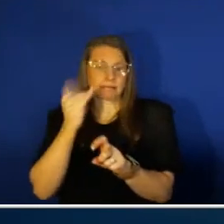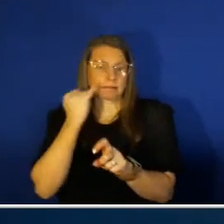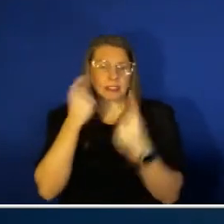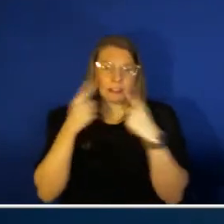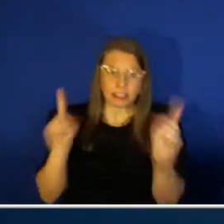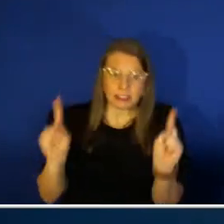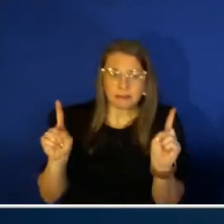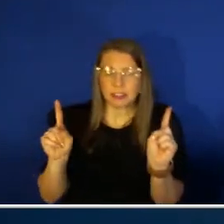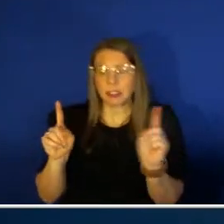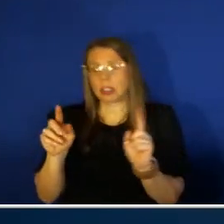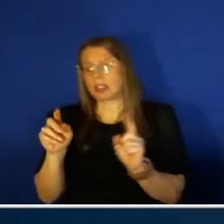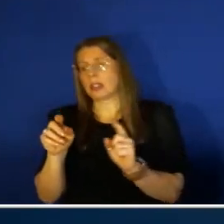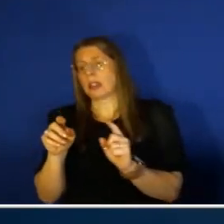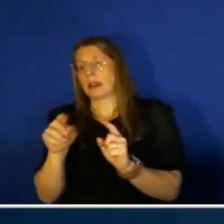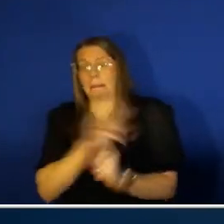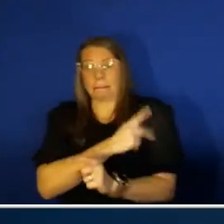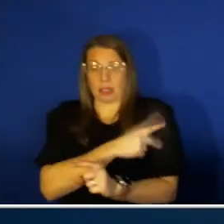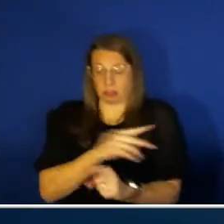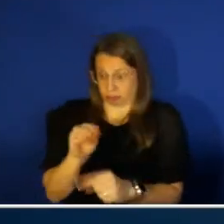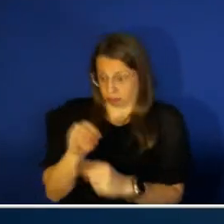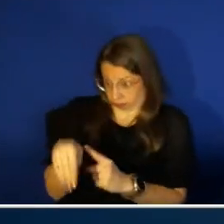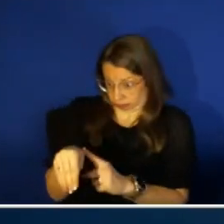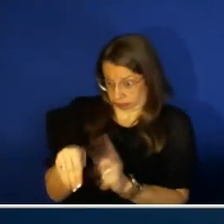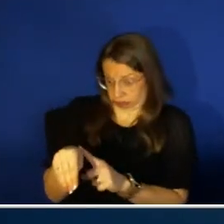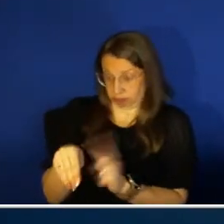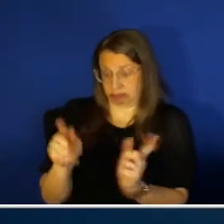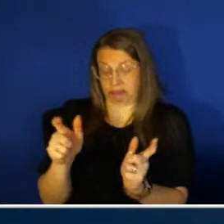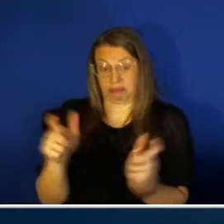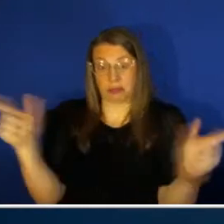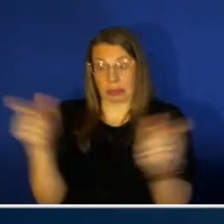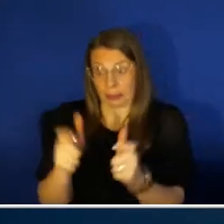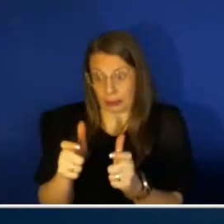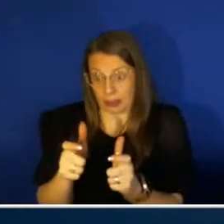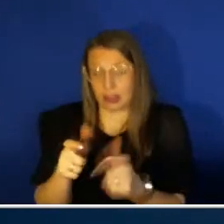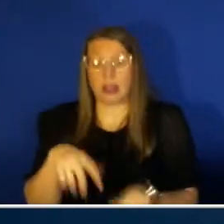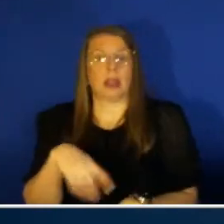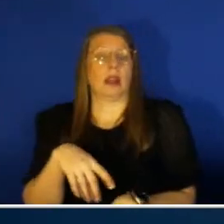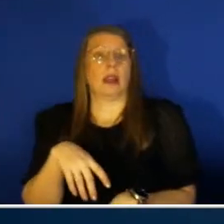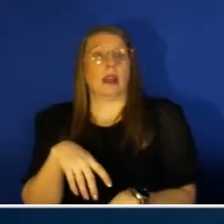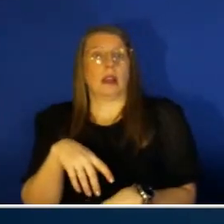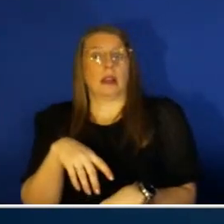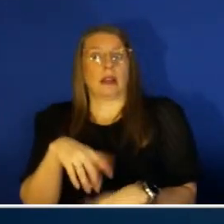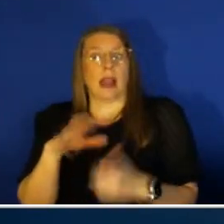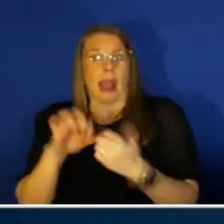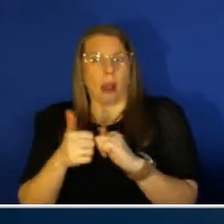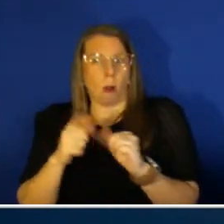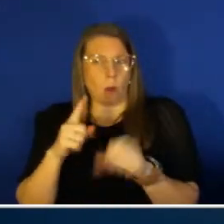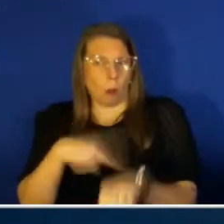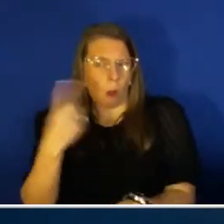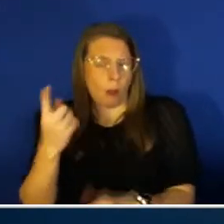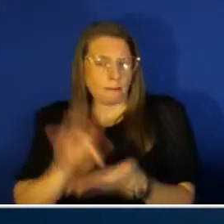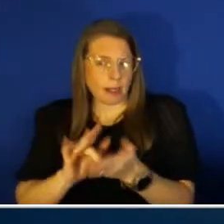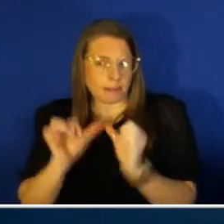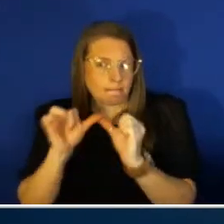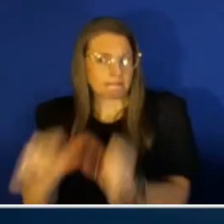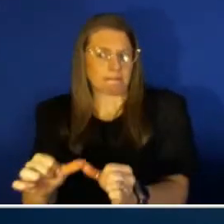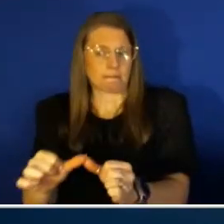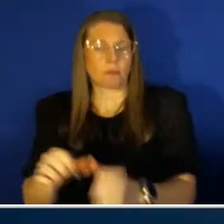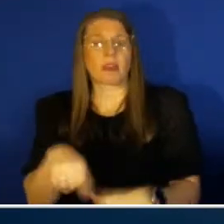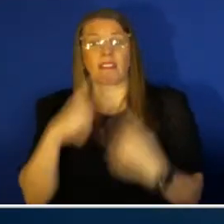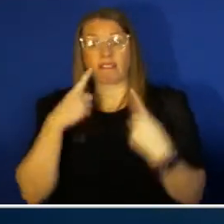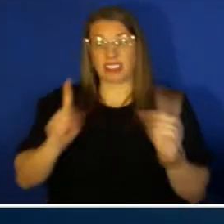percentage of patients have a response? Does the tumor shrink? How long does the response last? So phase 2 is an early assessment of how effective it is.